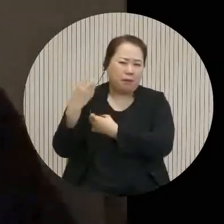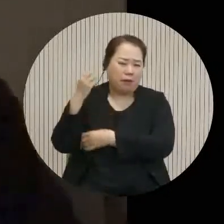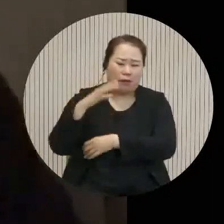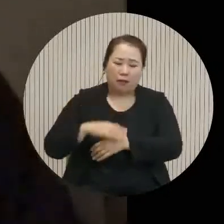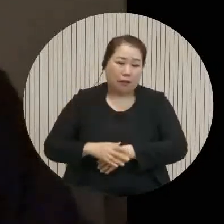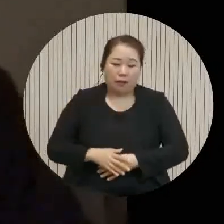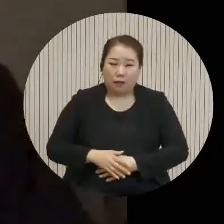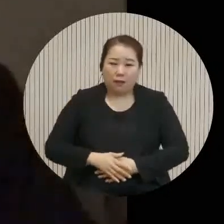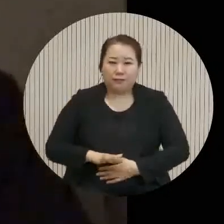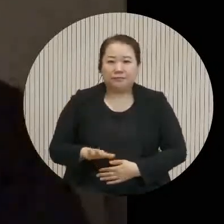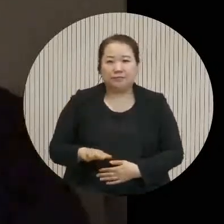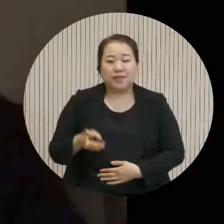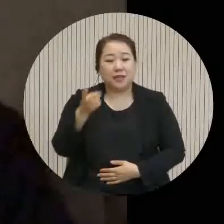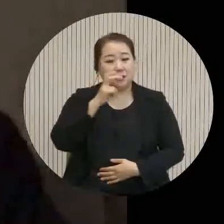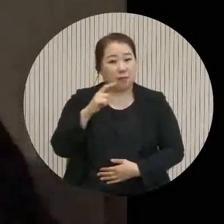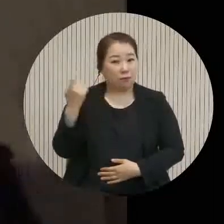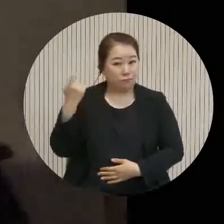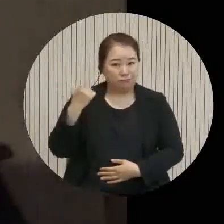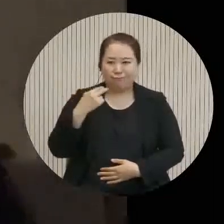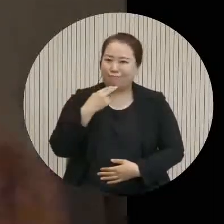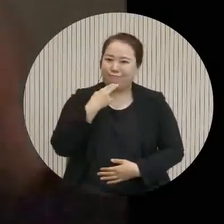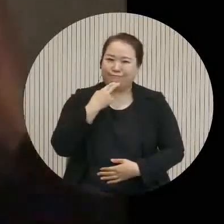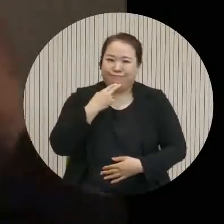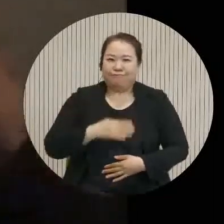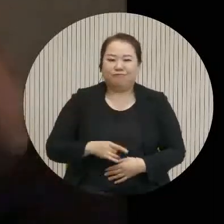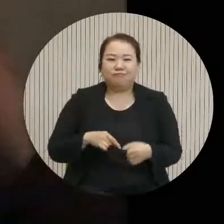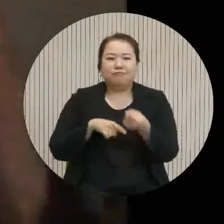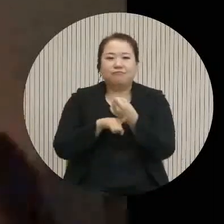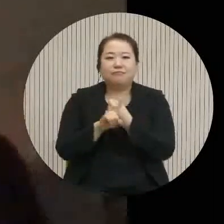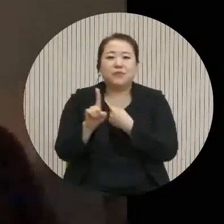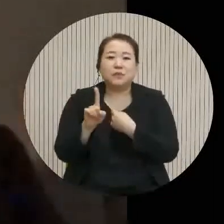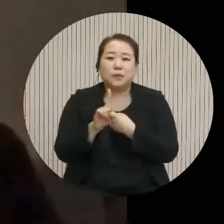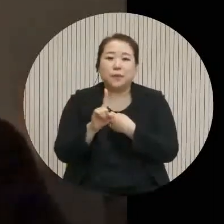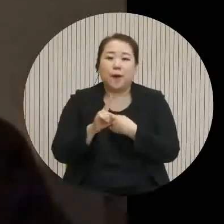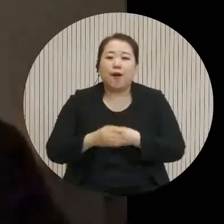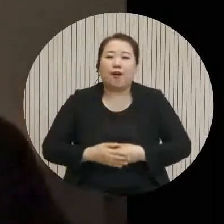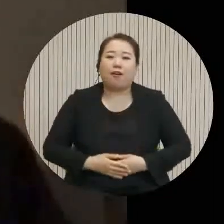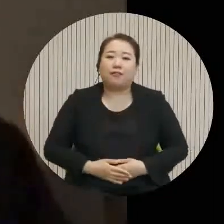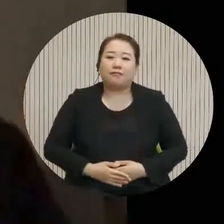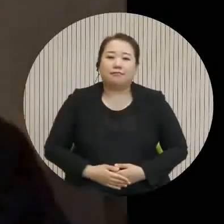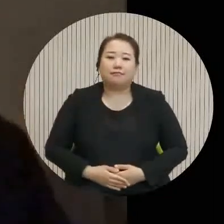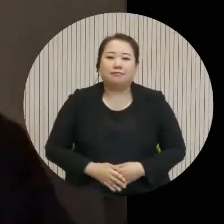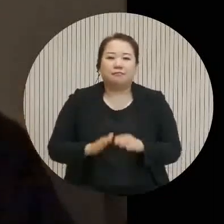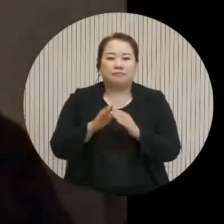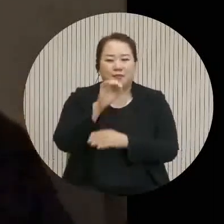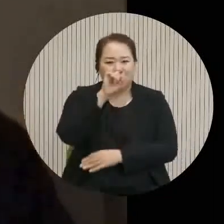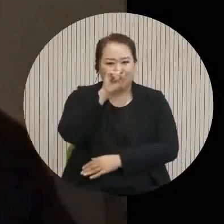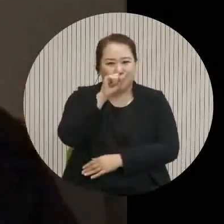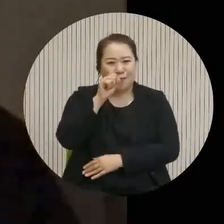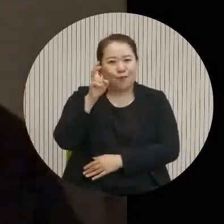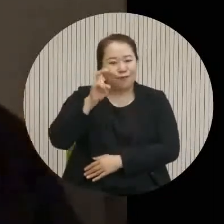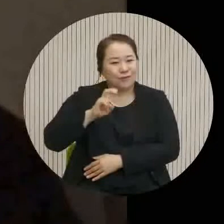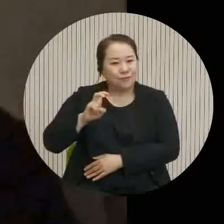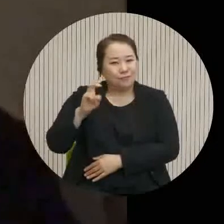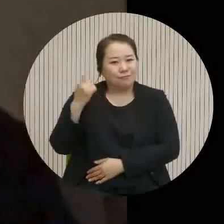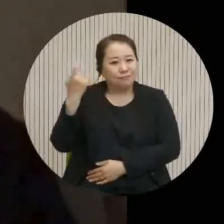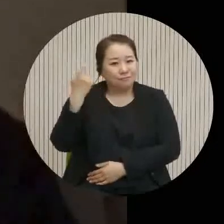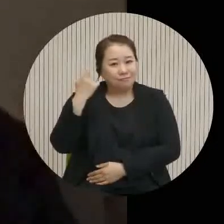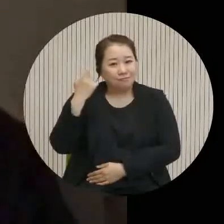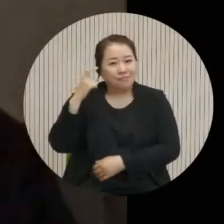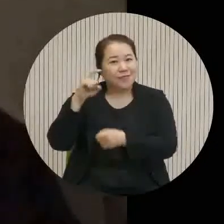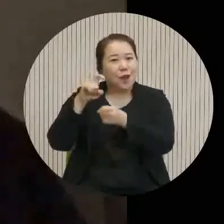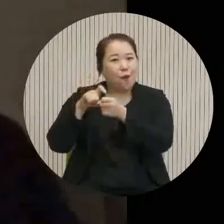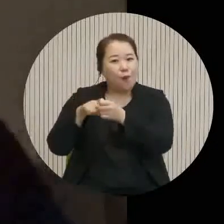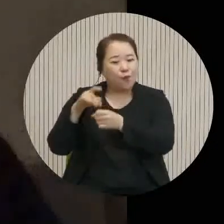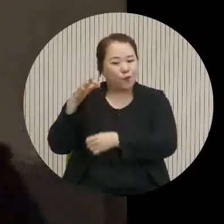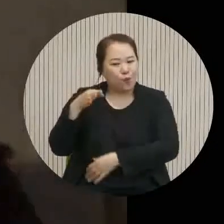listen to music. I don't listen to music because if you want the good music, you have to pay for it, and I'm not going to